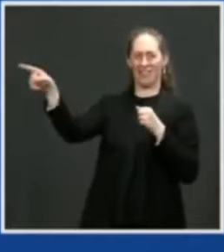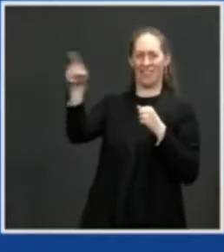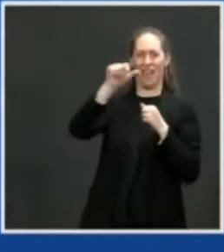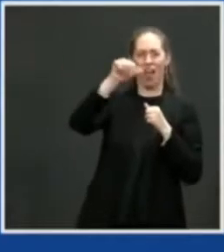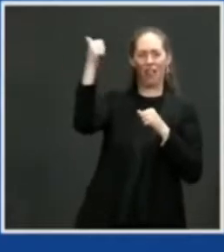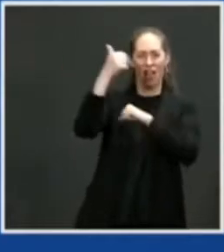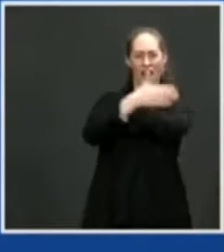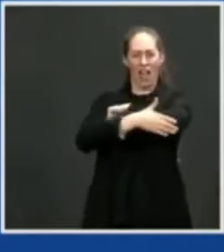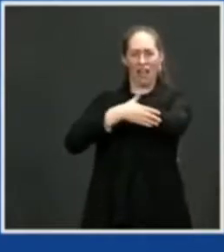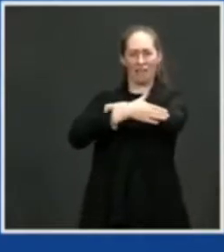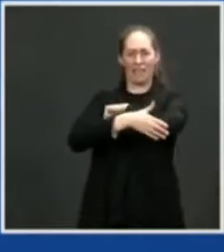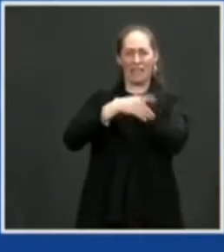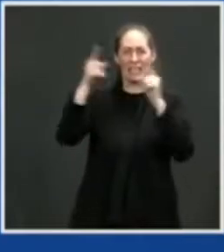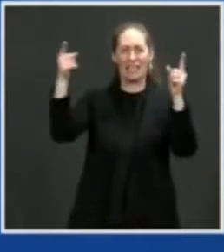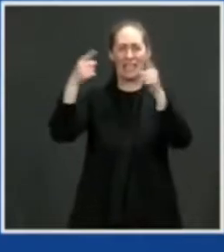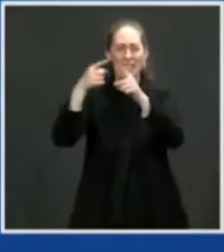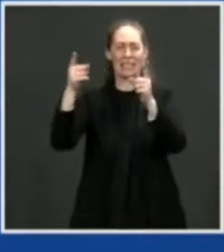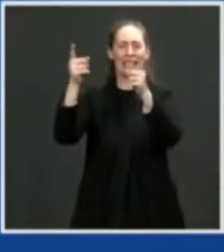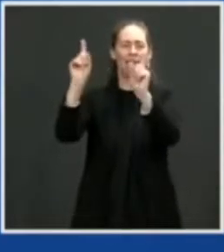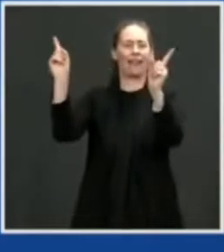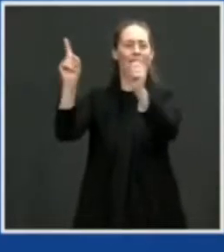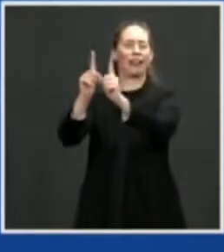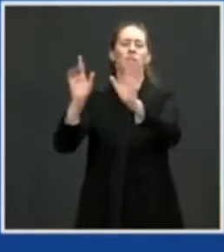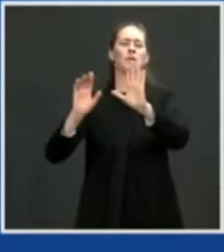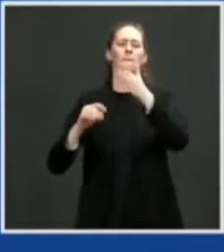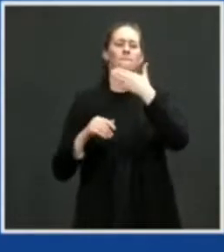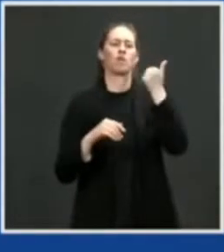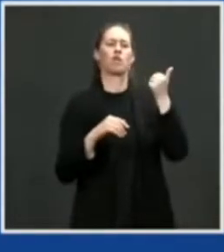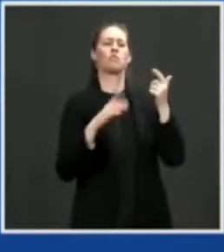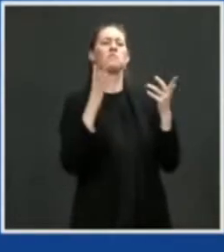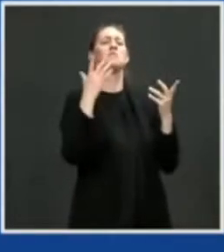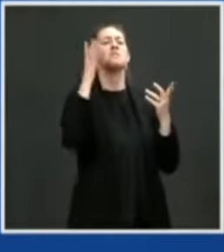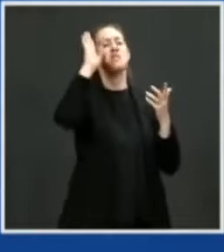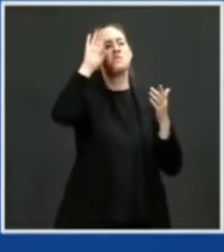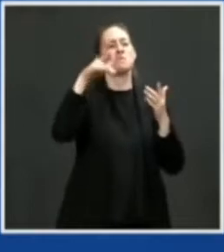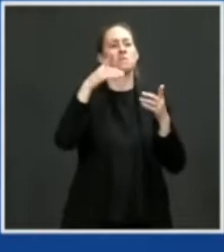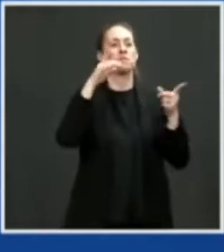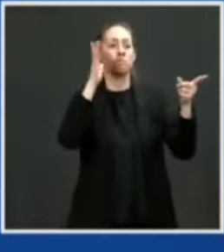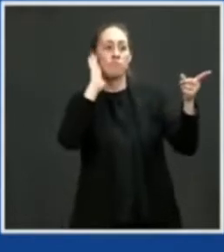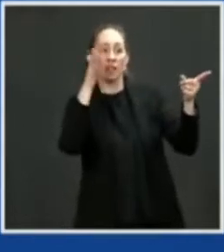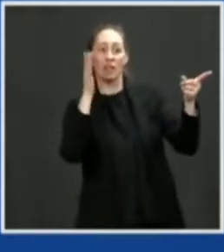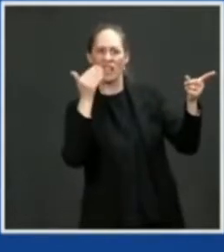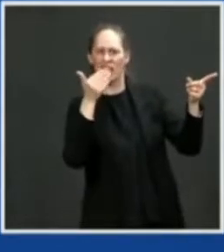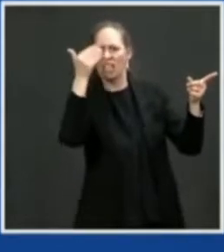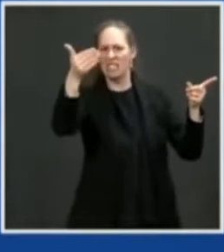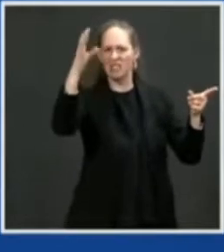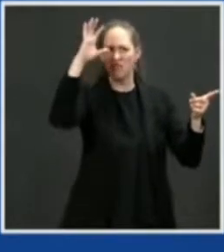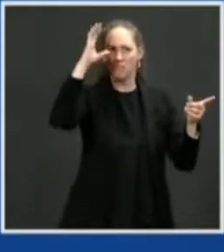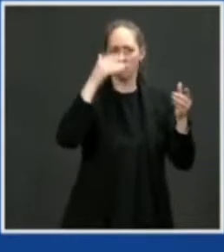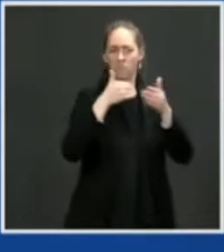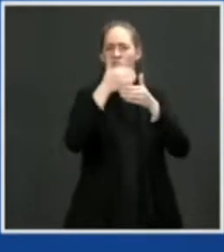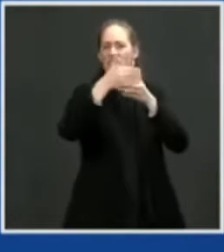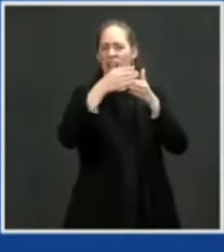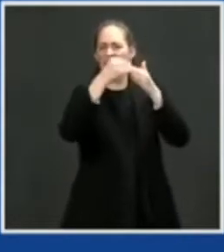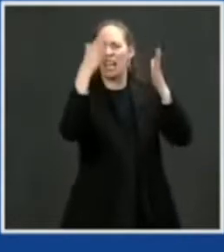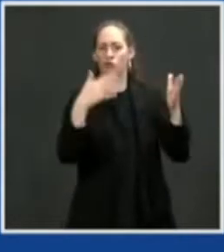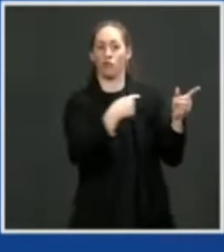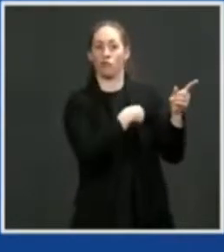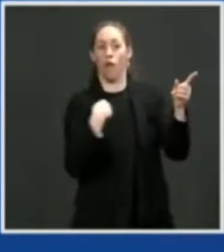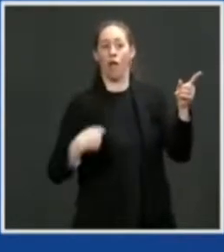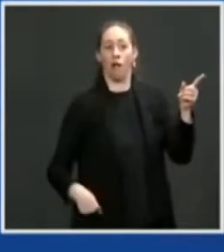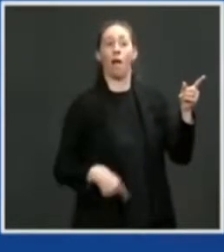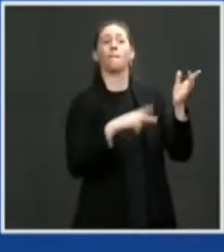was take you obviously out. was going to become Come here. the new leader Come of here. China. Get in here. So I in spent here. hours upon hours with